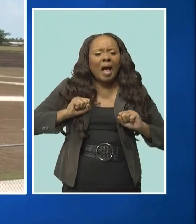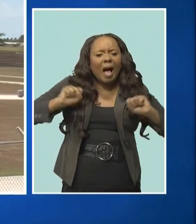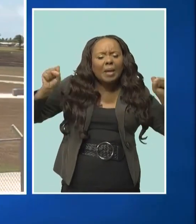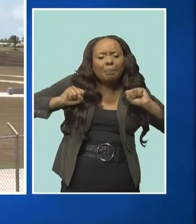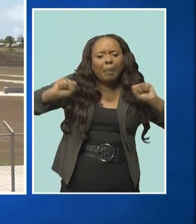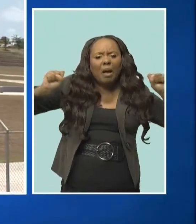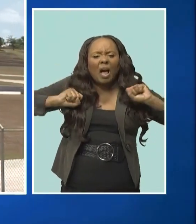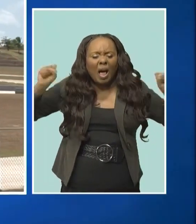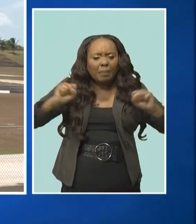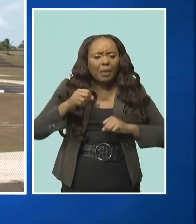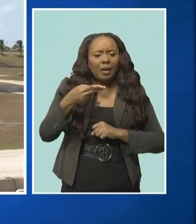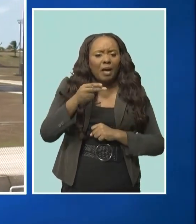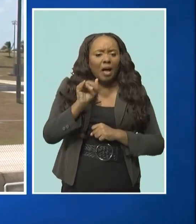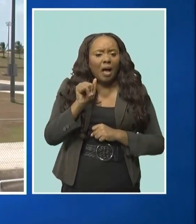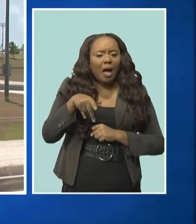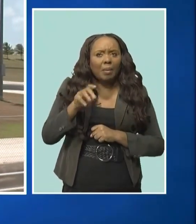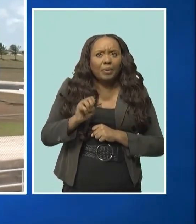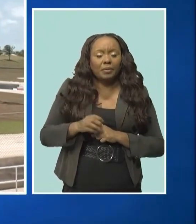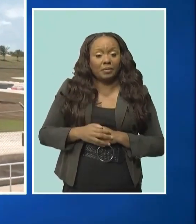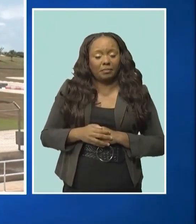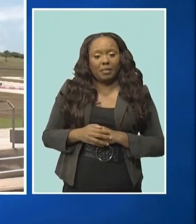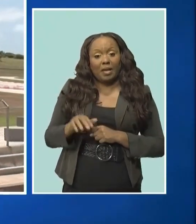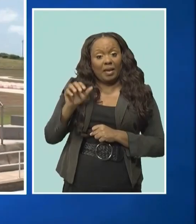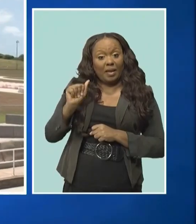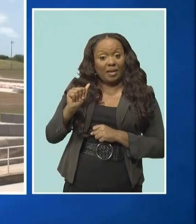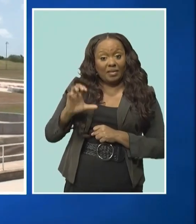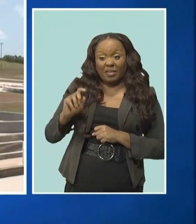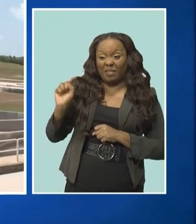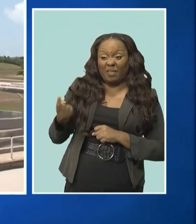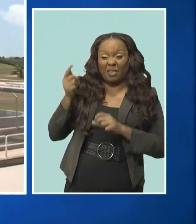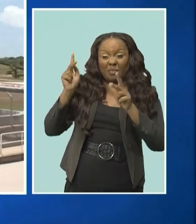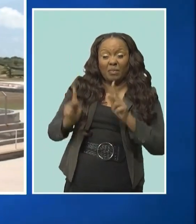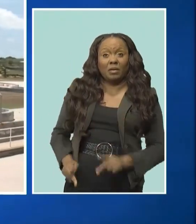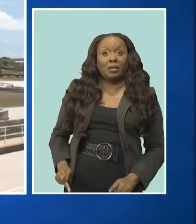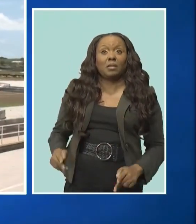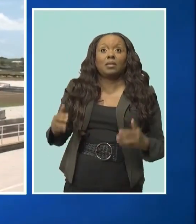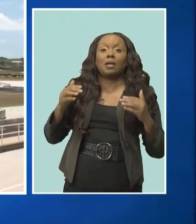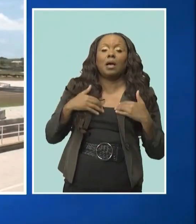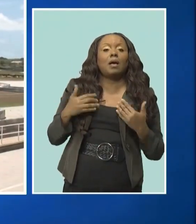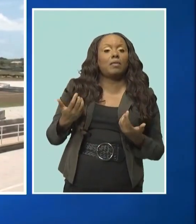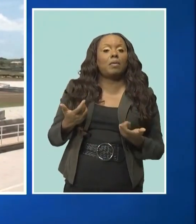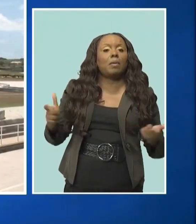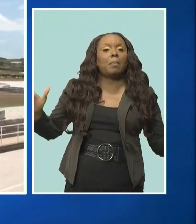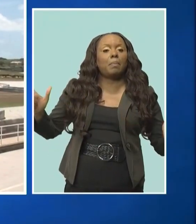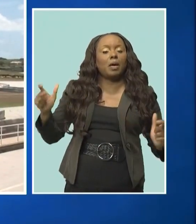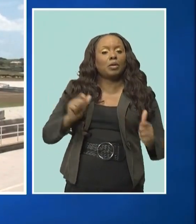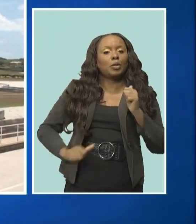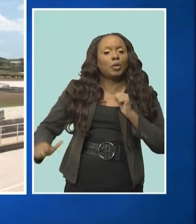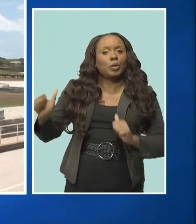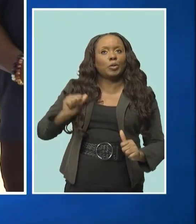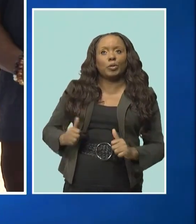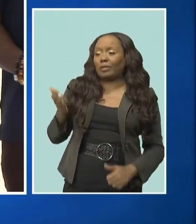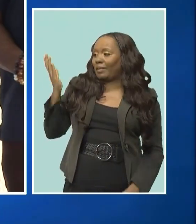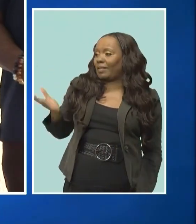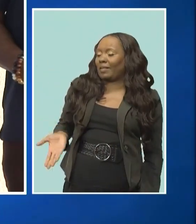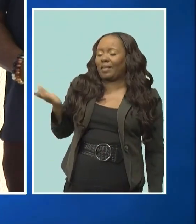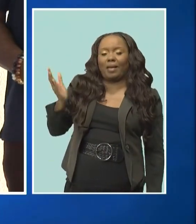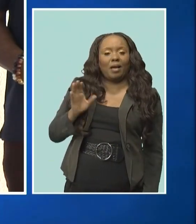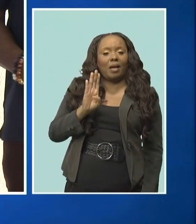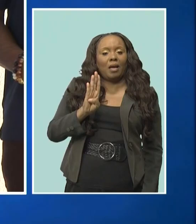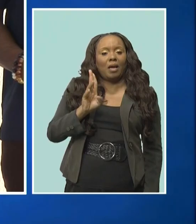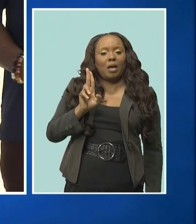Kirk Siabra says Adrian Clark was the first person to bring a show to their multi-purpose venue, and it makes sense to have